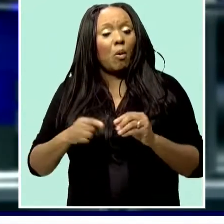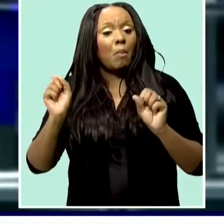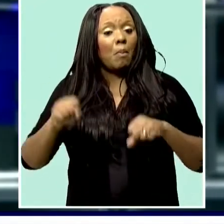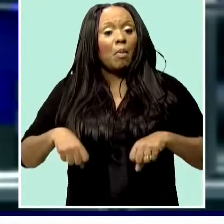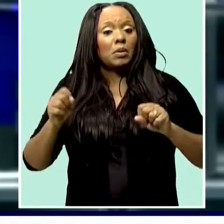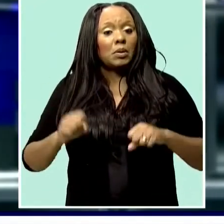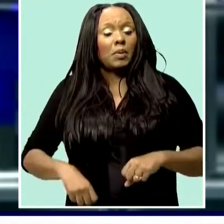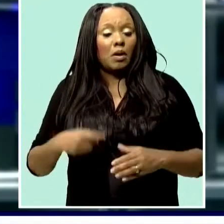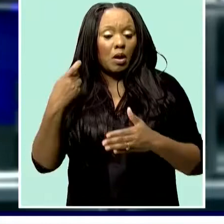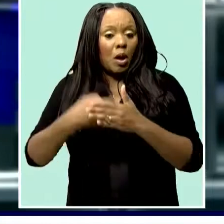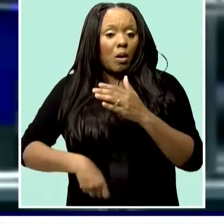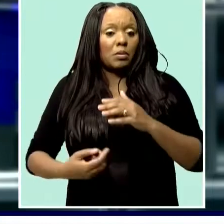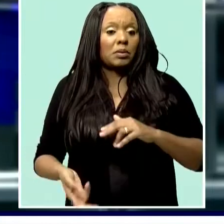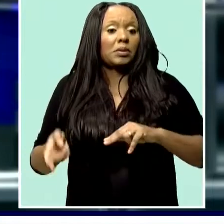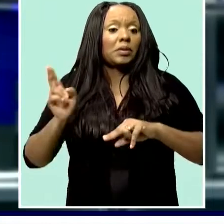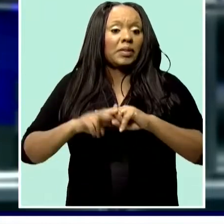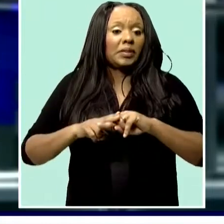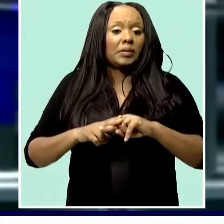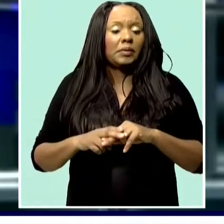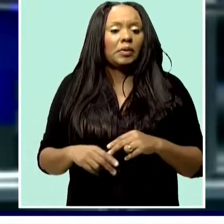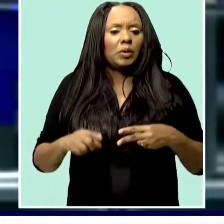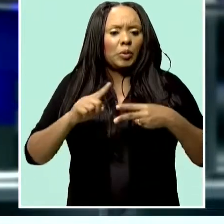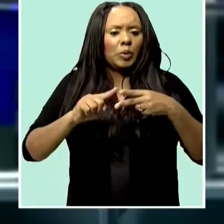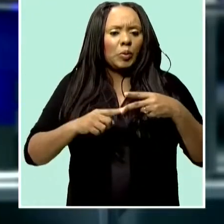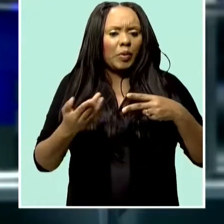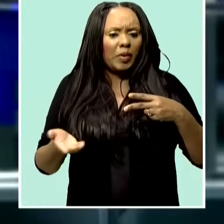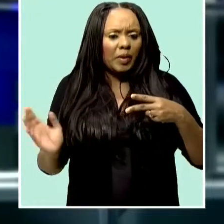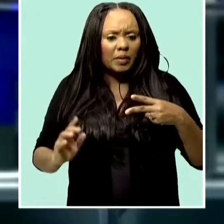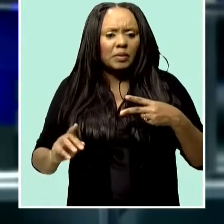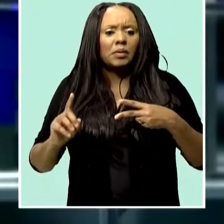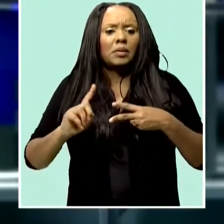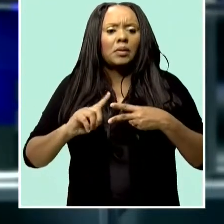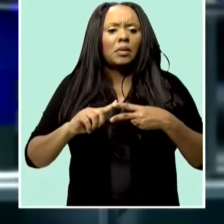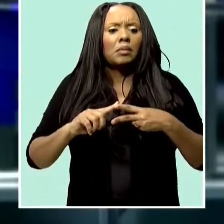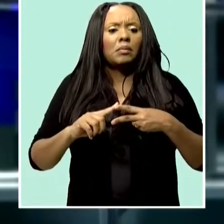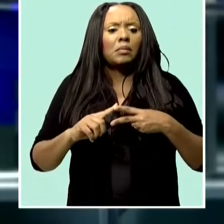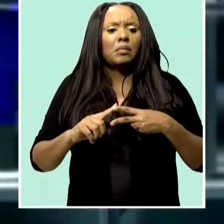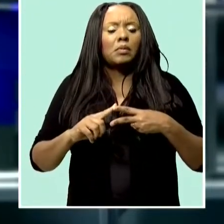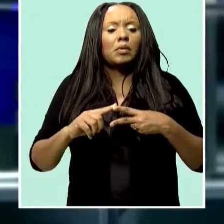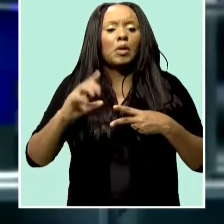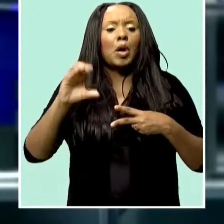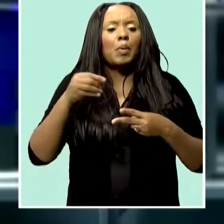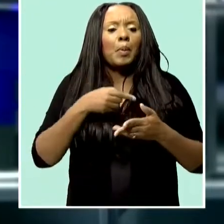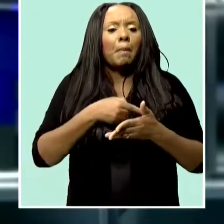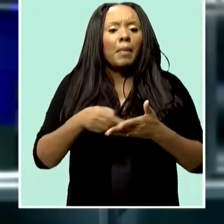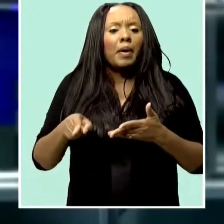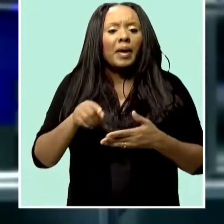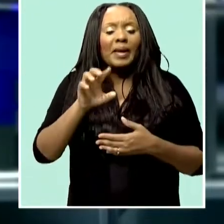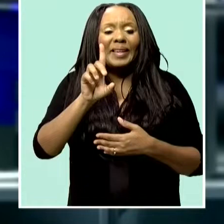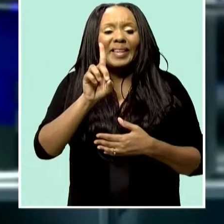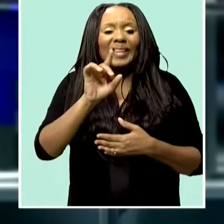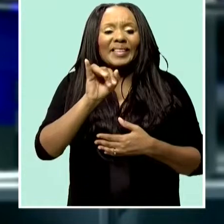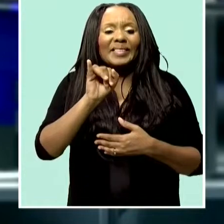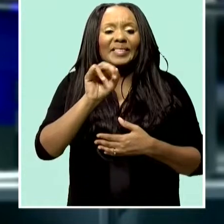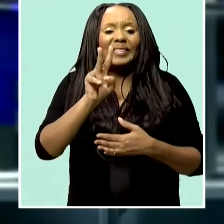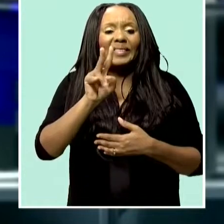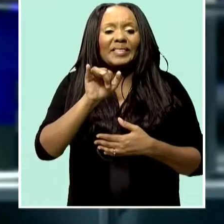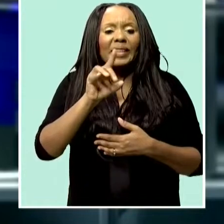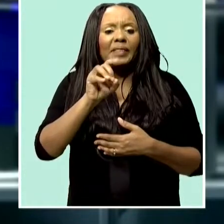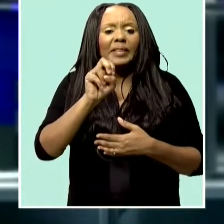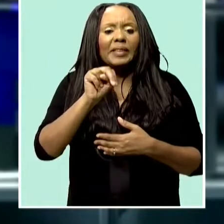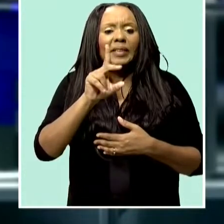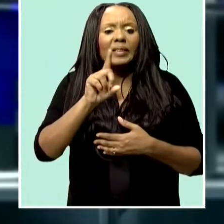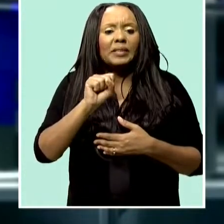of those key issues that came up today related to the size of dividends paid out by the company to its shareholders, while questions about the structure of the